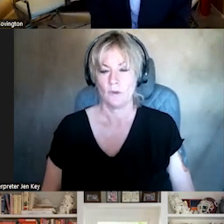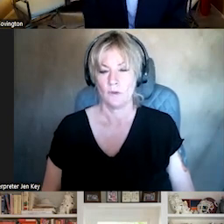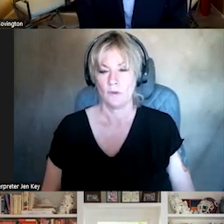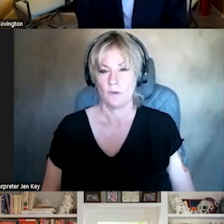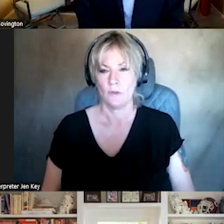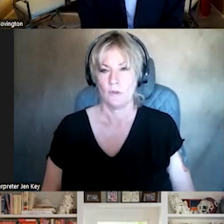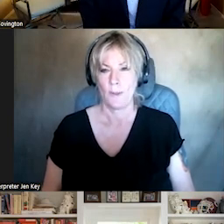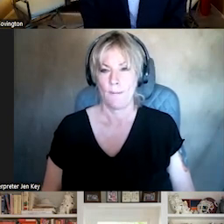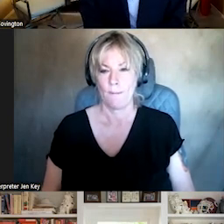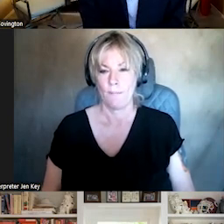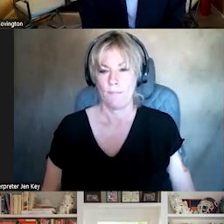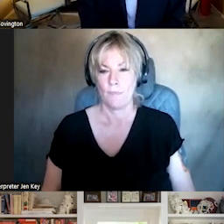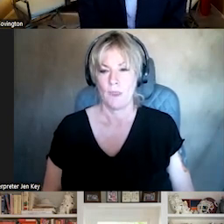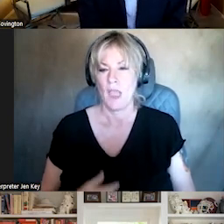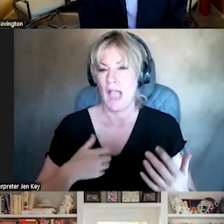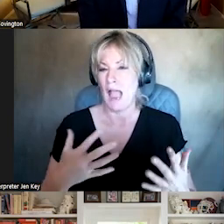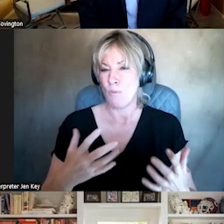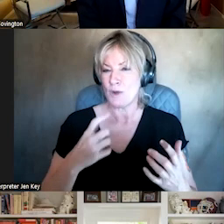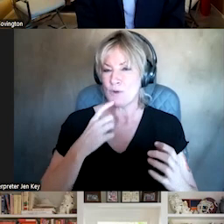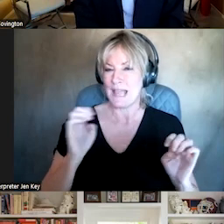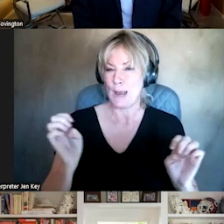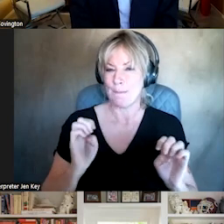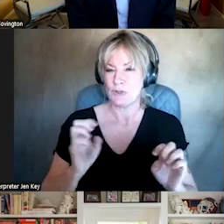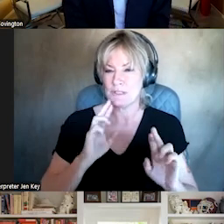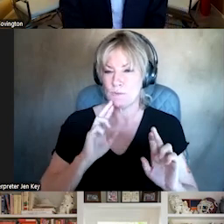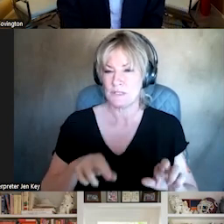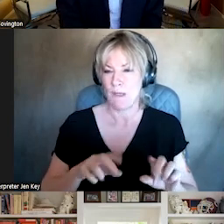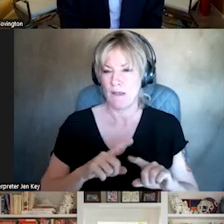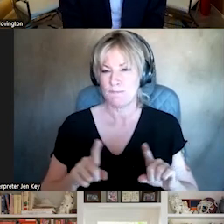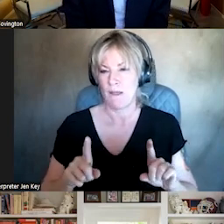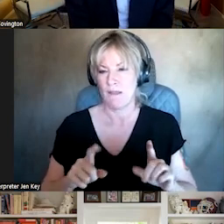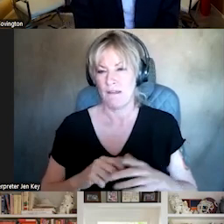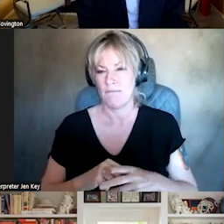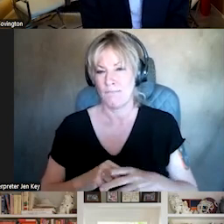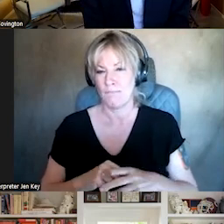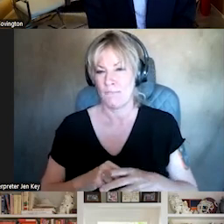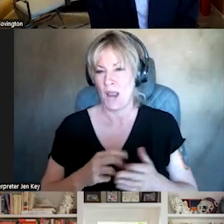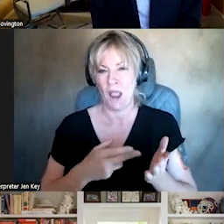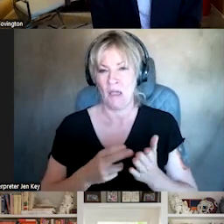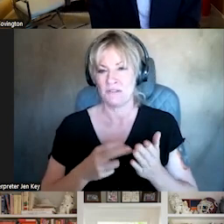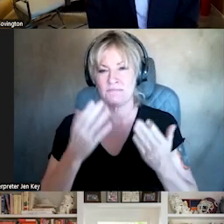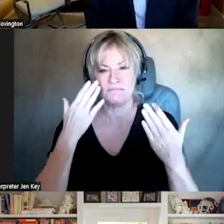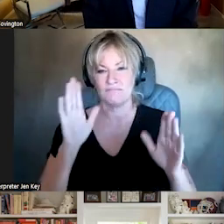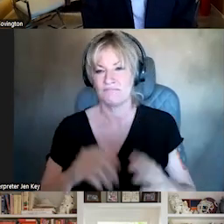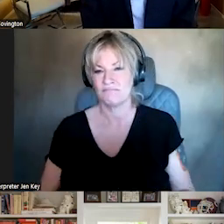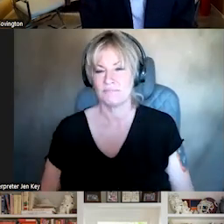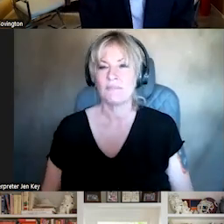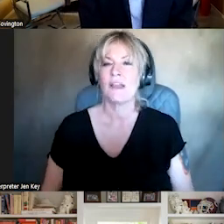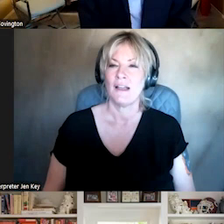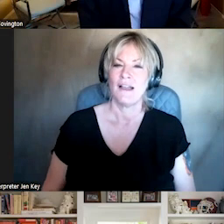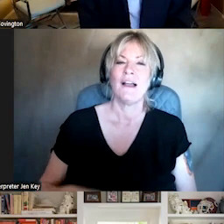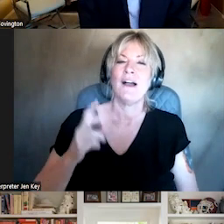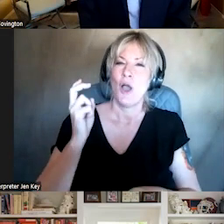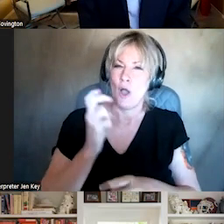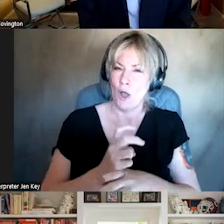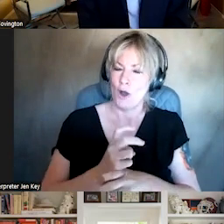This is I was going to say emergency response, but I honestly don't know. Yeah, so it's hard to